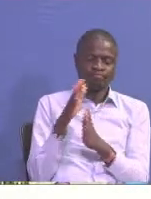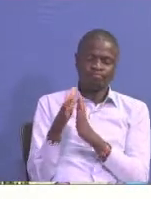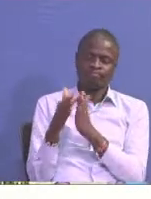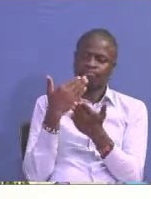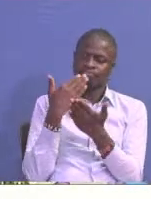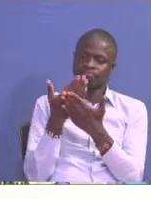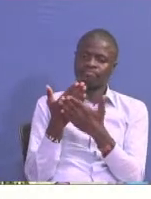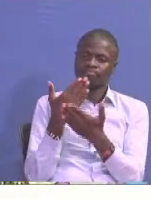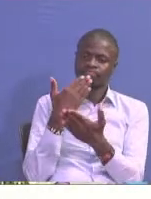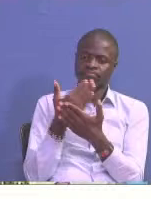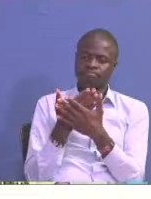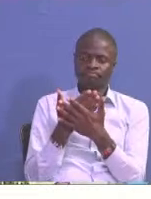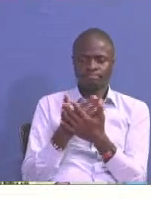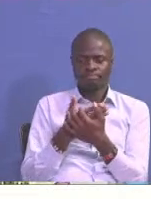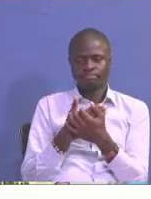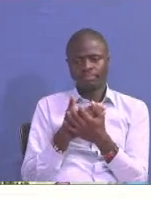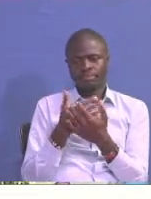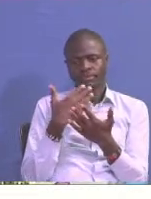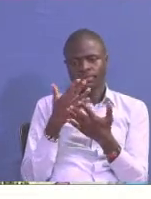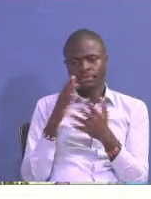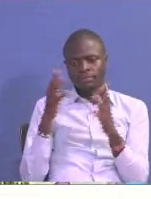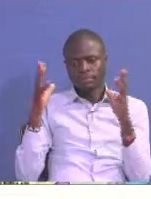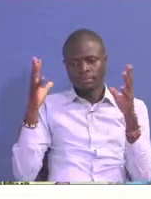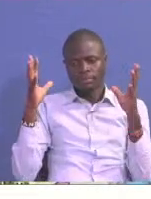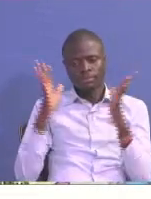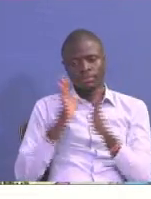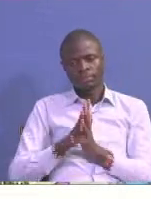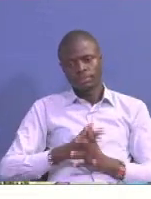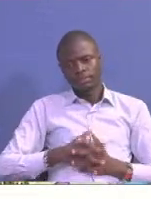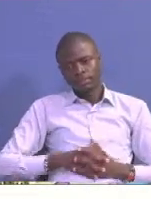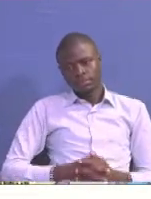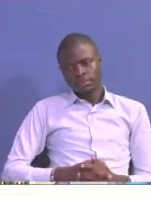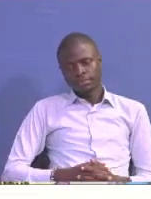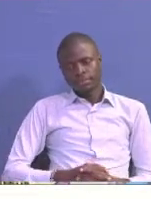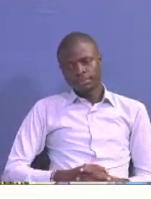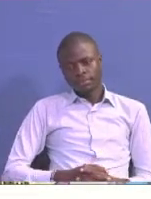you, and feel appreciated. Clap for them as well.